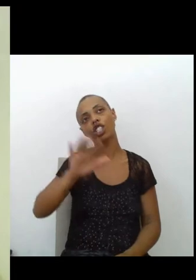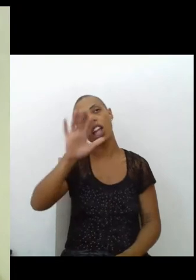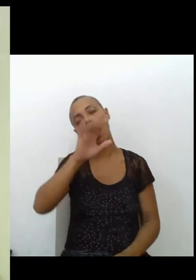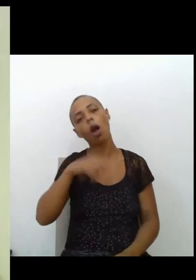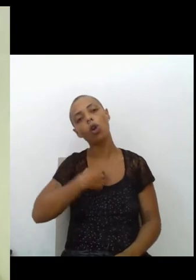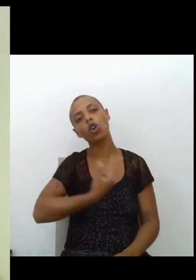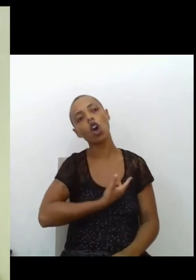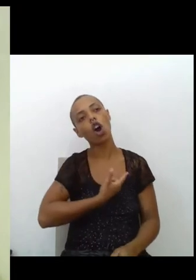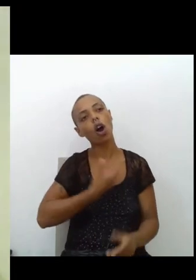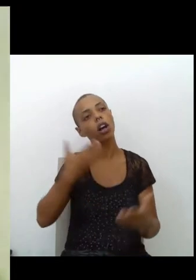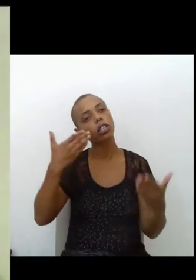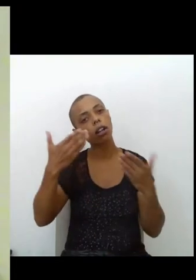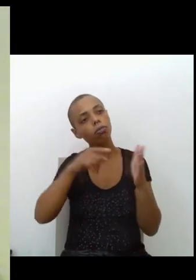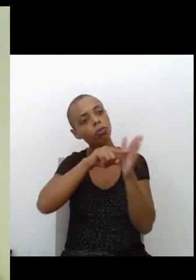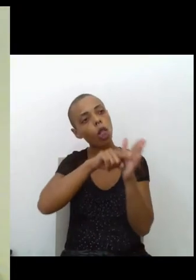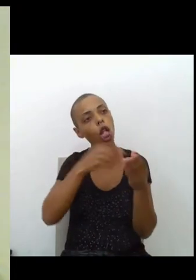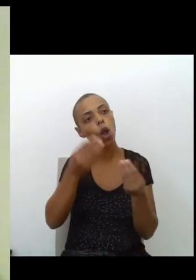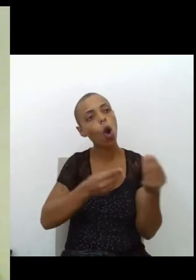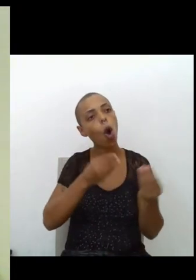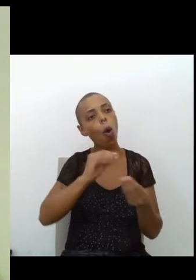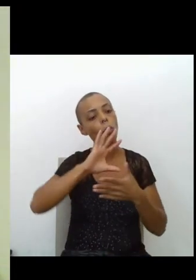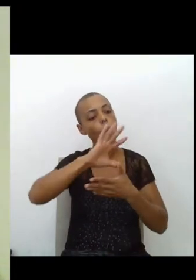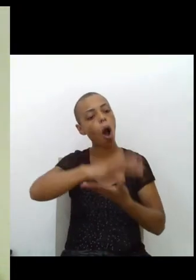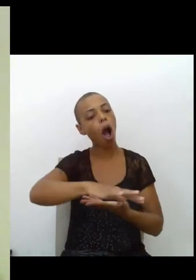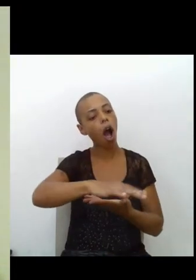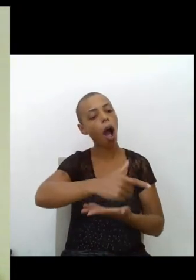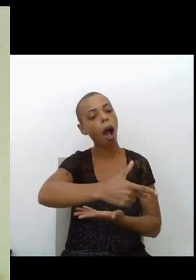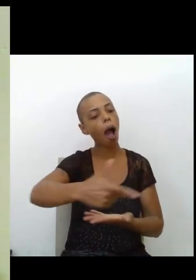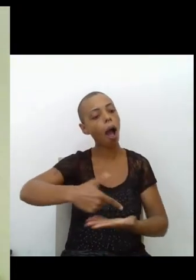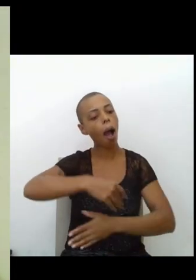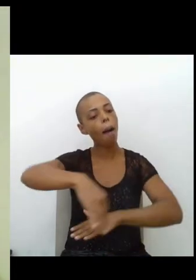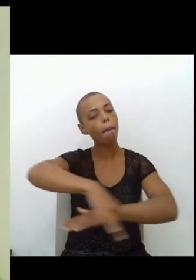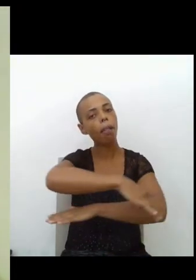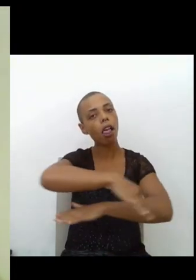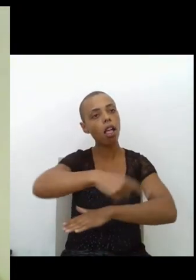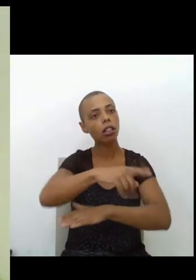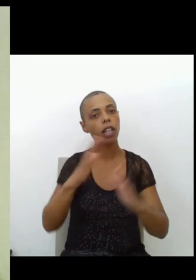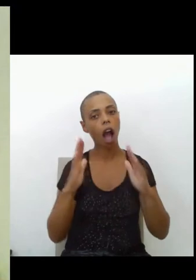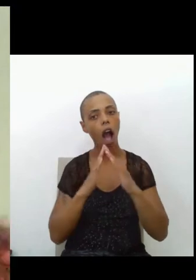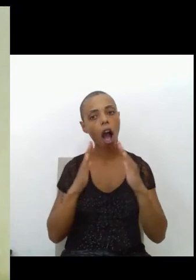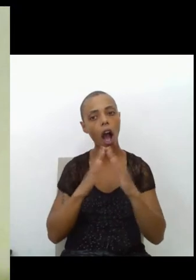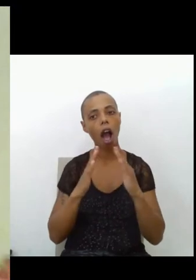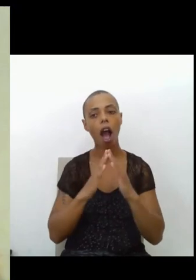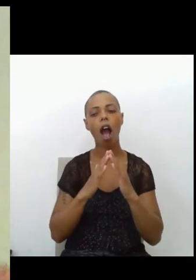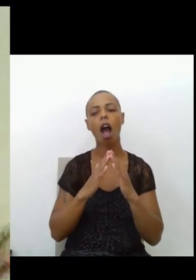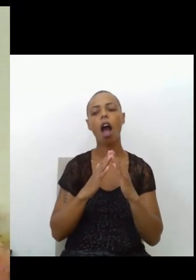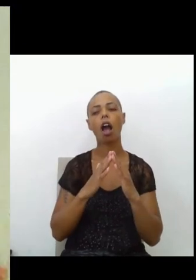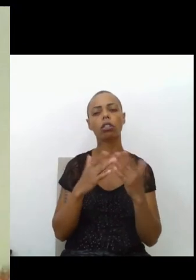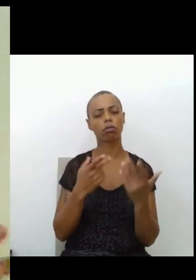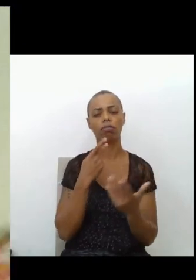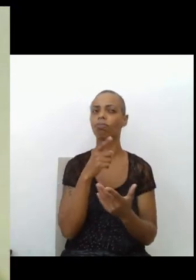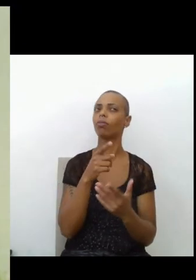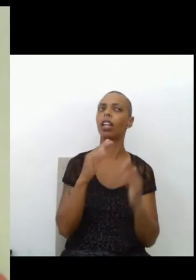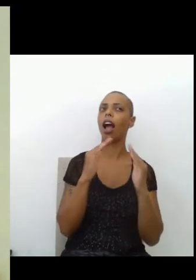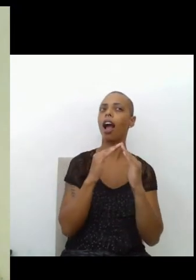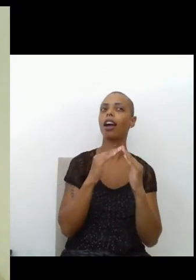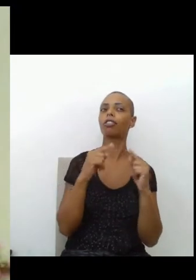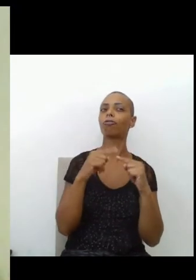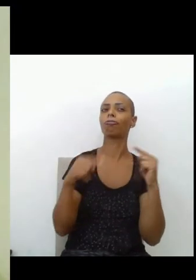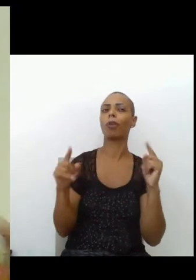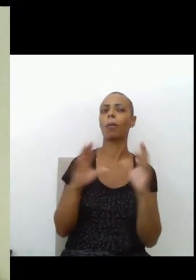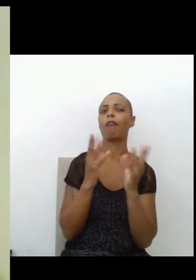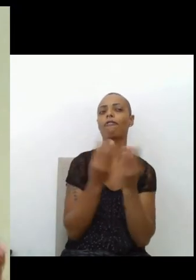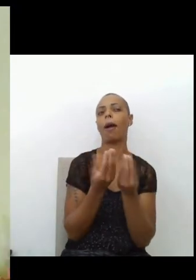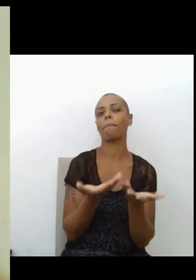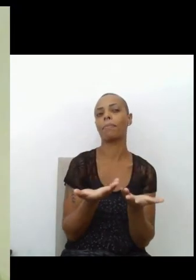see oh this is not a real it's not a family house because the rooms